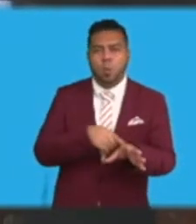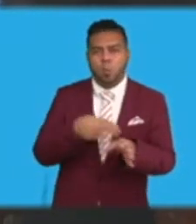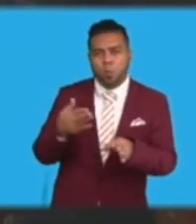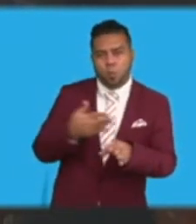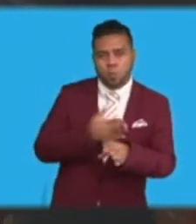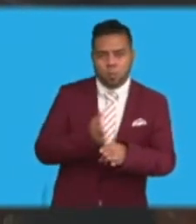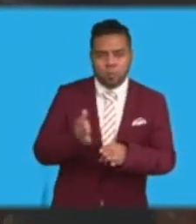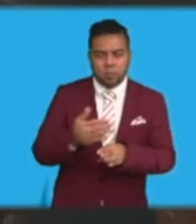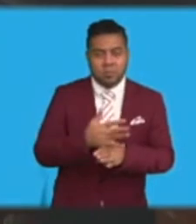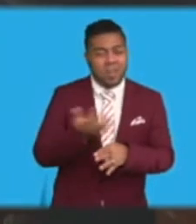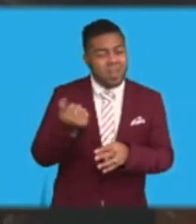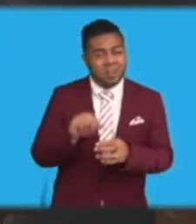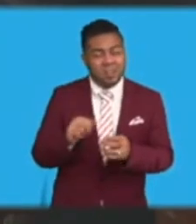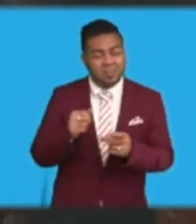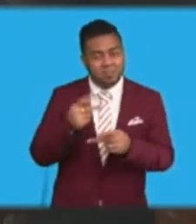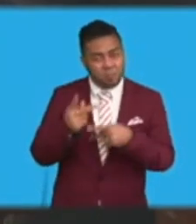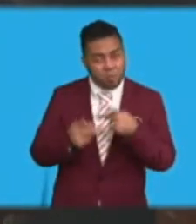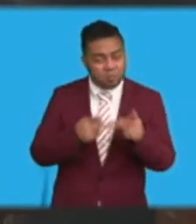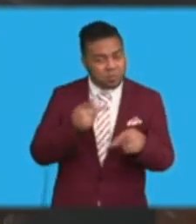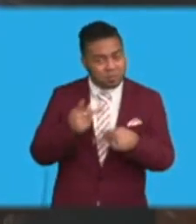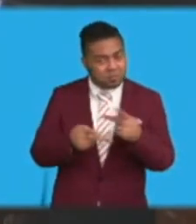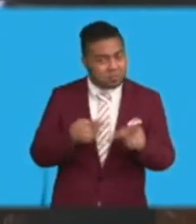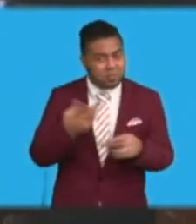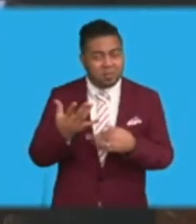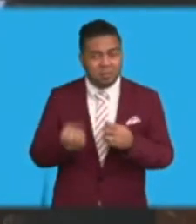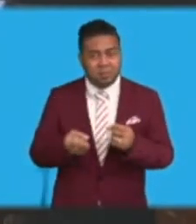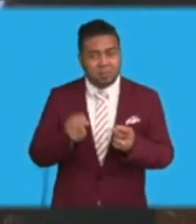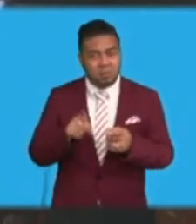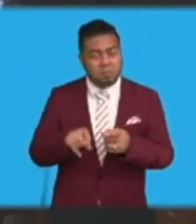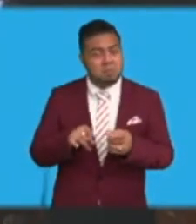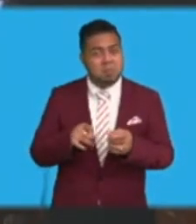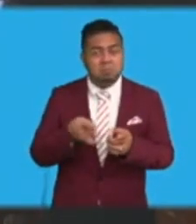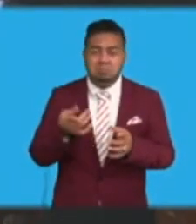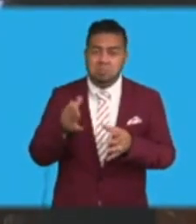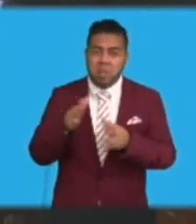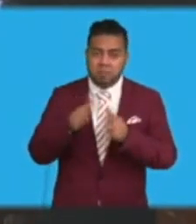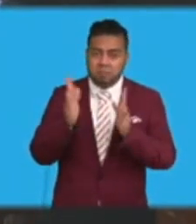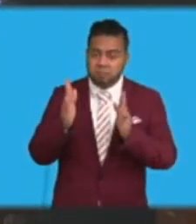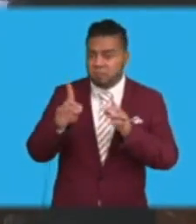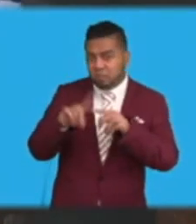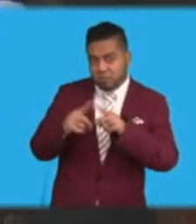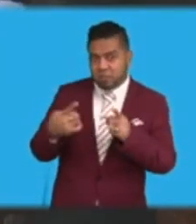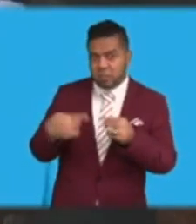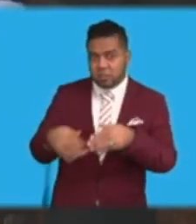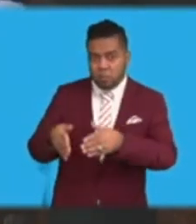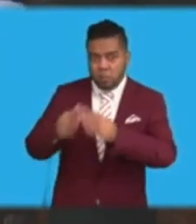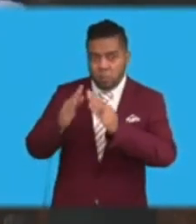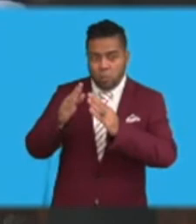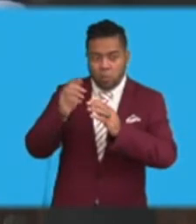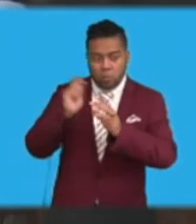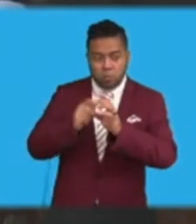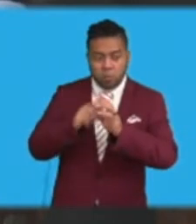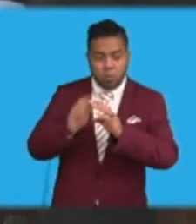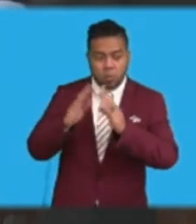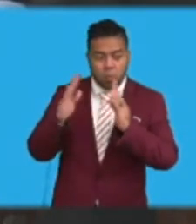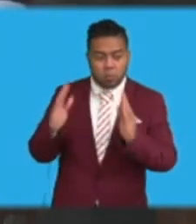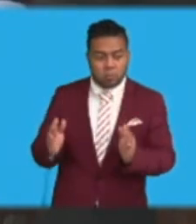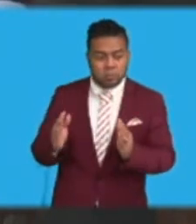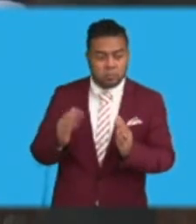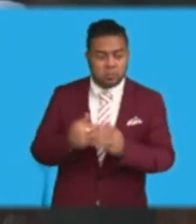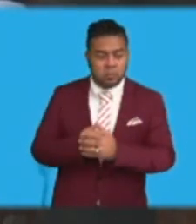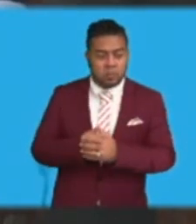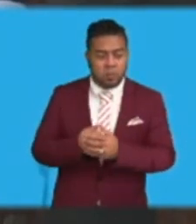Any process that reduces this capacity, such as the placement of structures in the canal, encroachment by development, or build-up